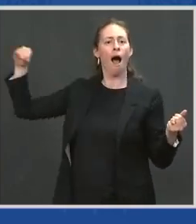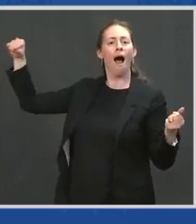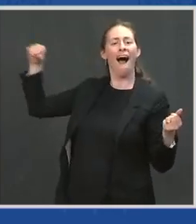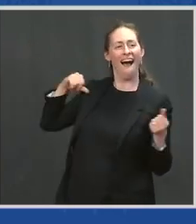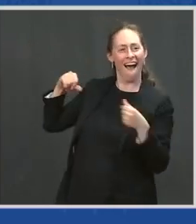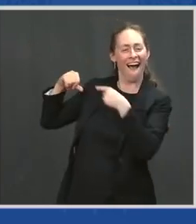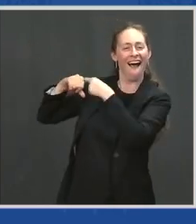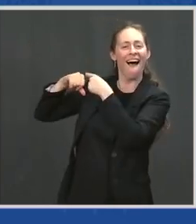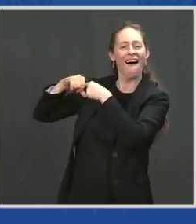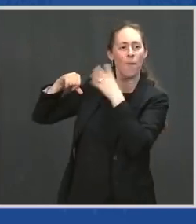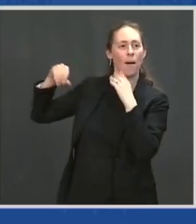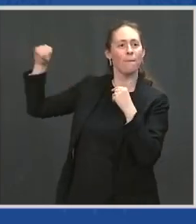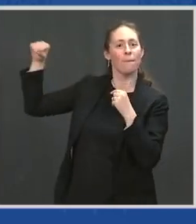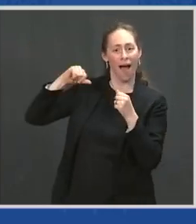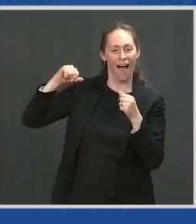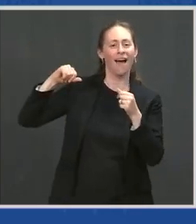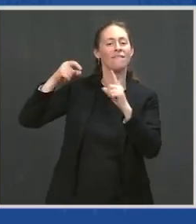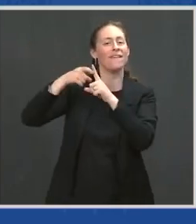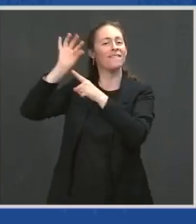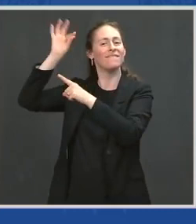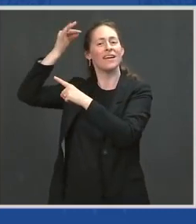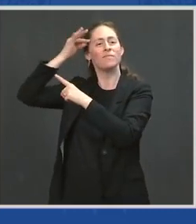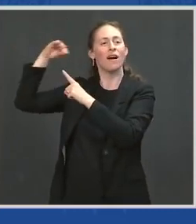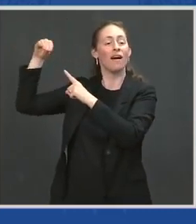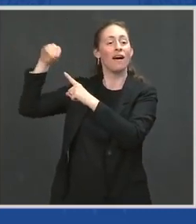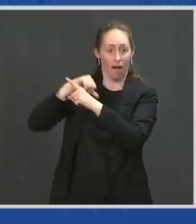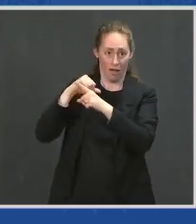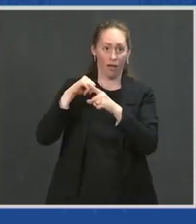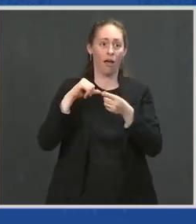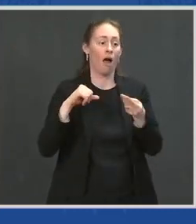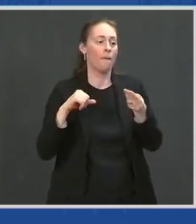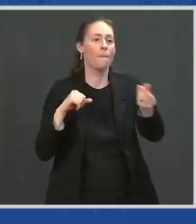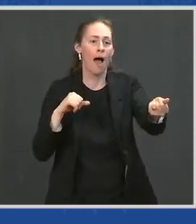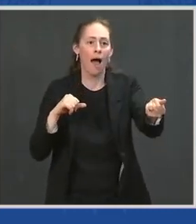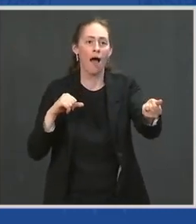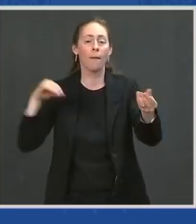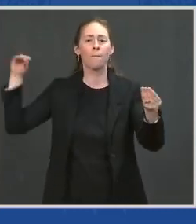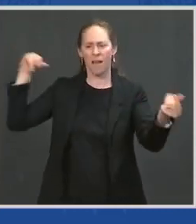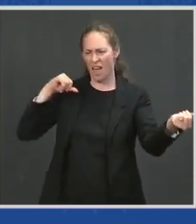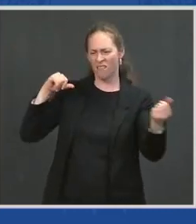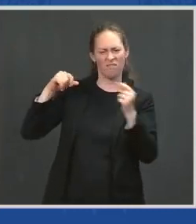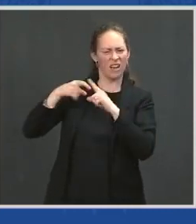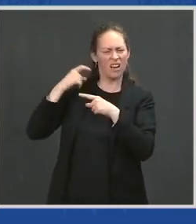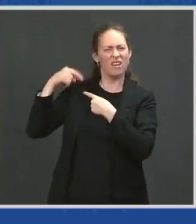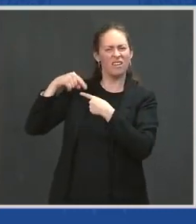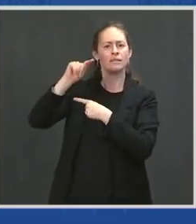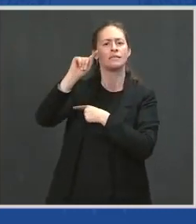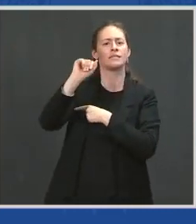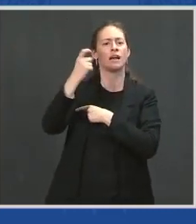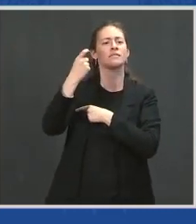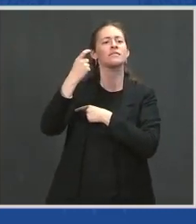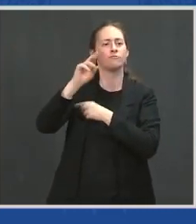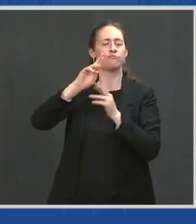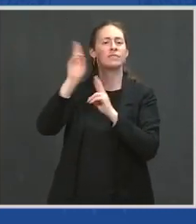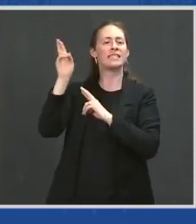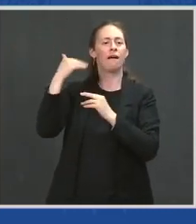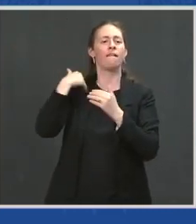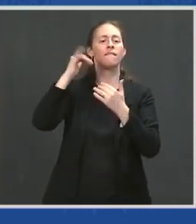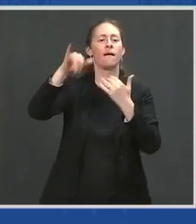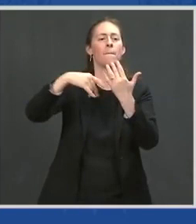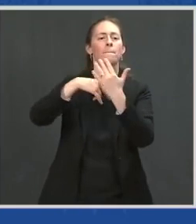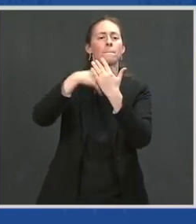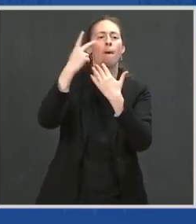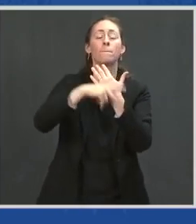any. That reimbursement, which comes through a tax payment, is thanks to the program I launched in the American Rescue